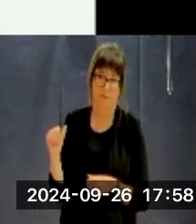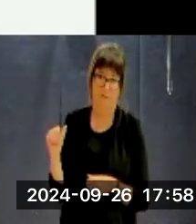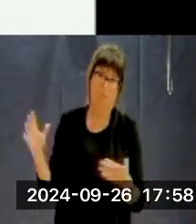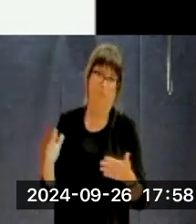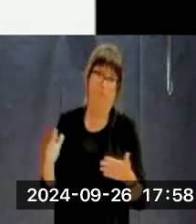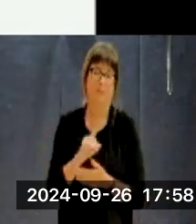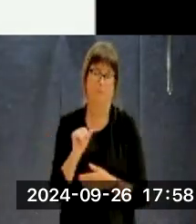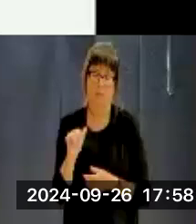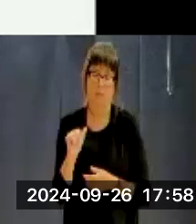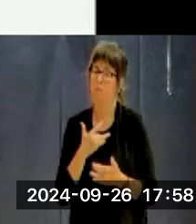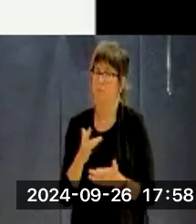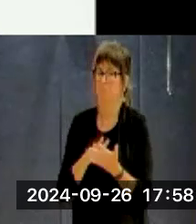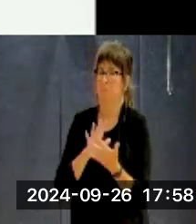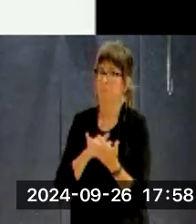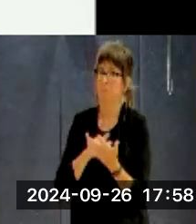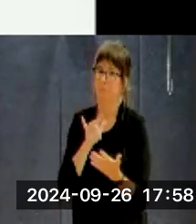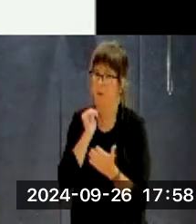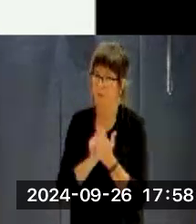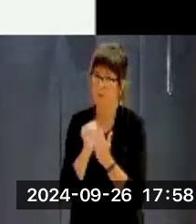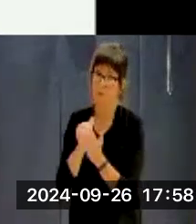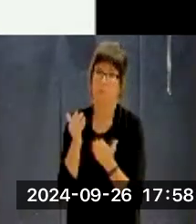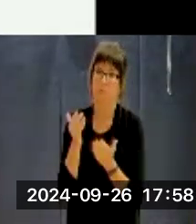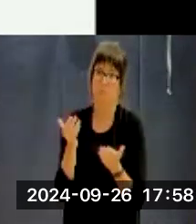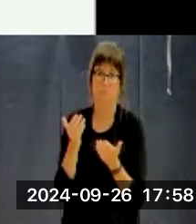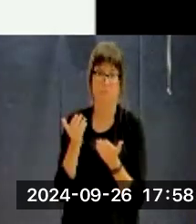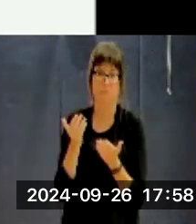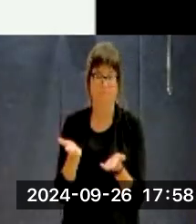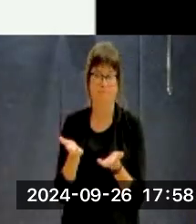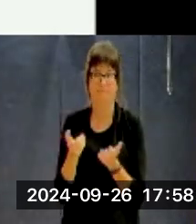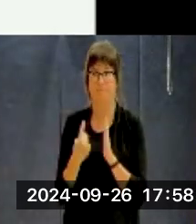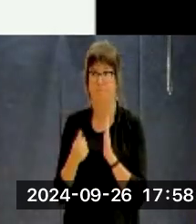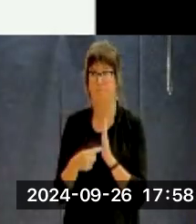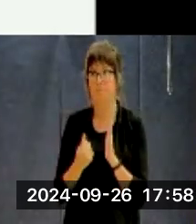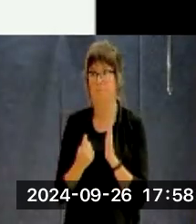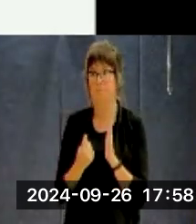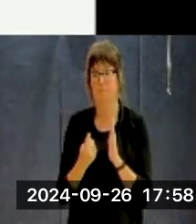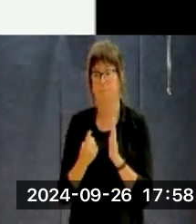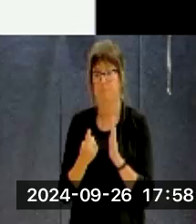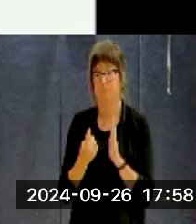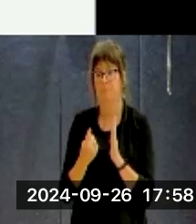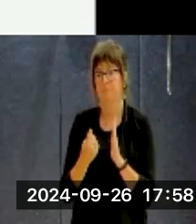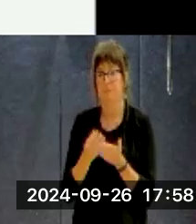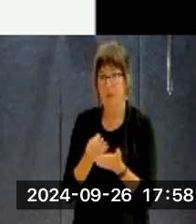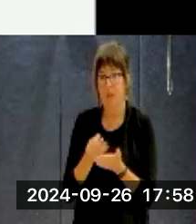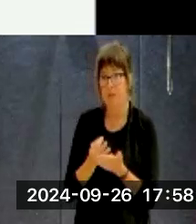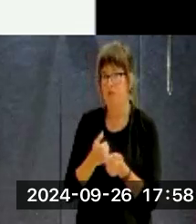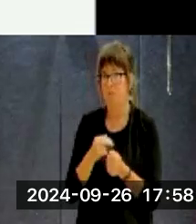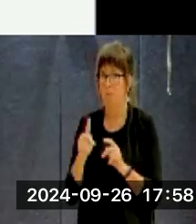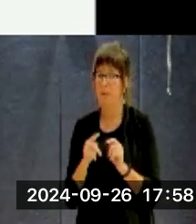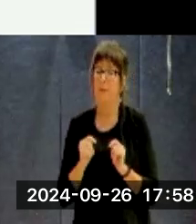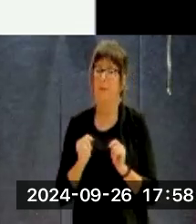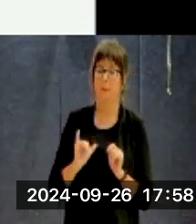disabled people get taken advantage of all the time, and sometimes it's um, you know financially, sometimes